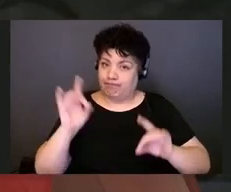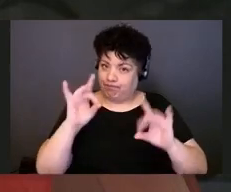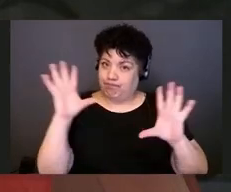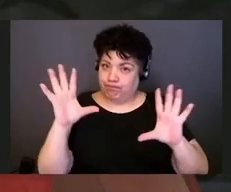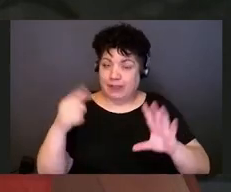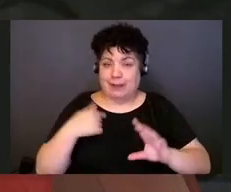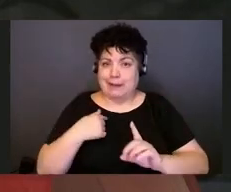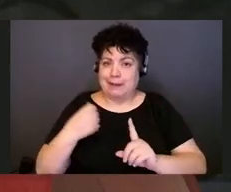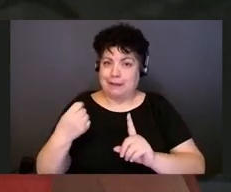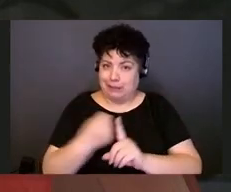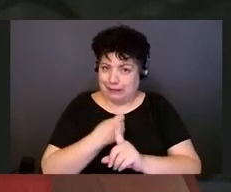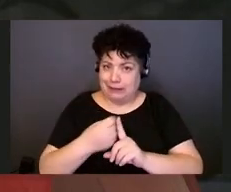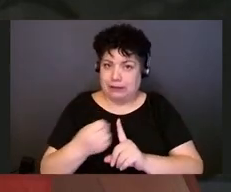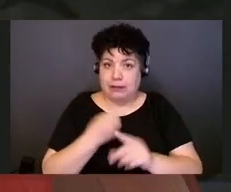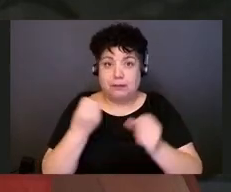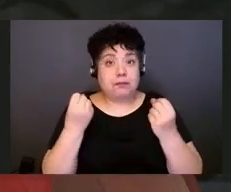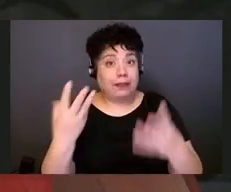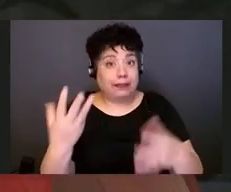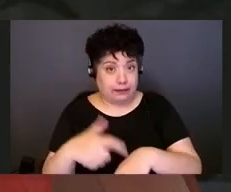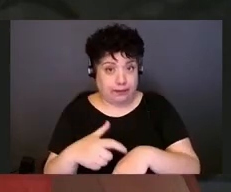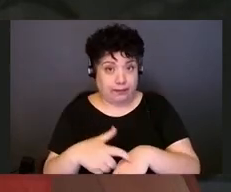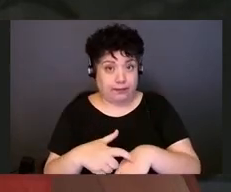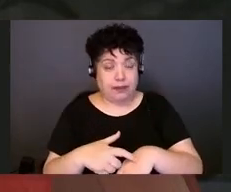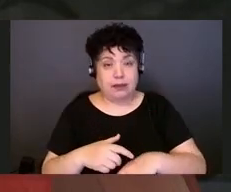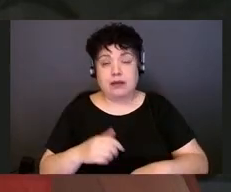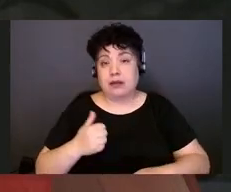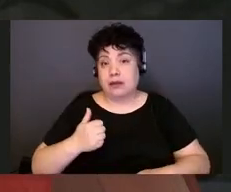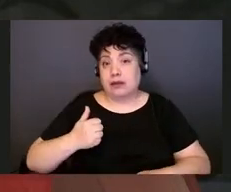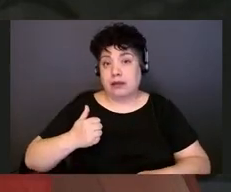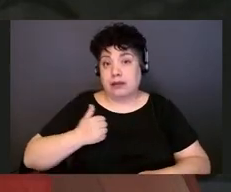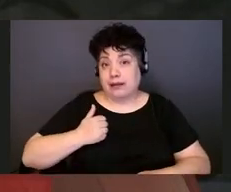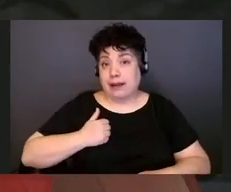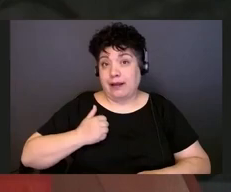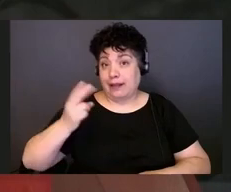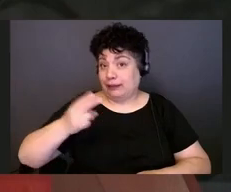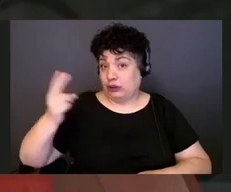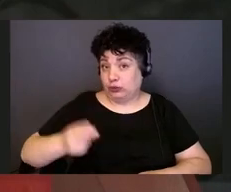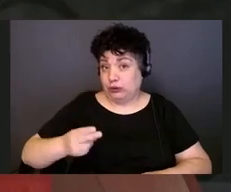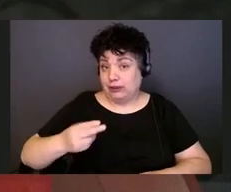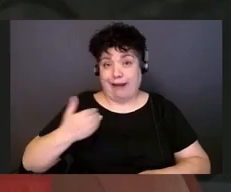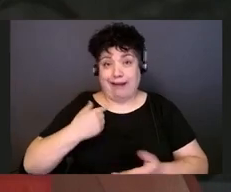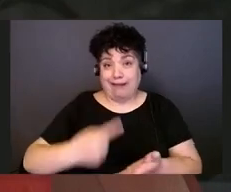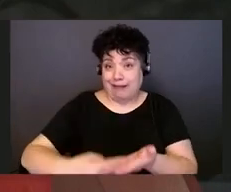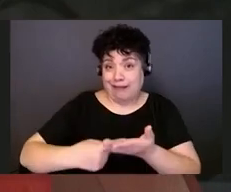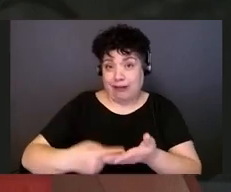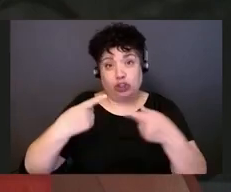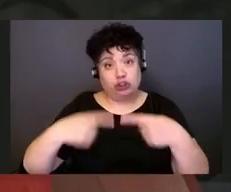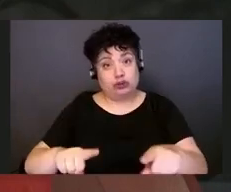especially when the history of Canada was the subject in the classroom.